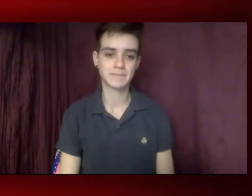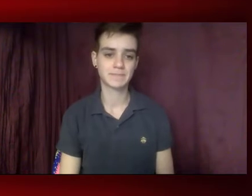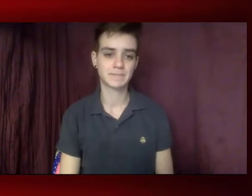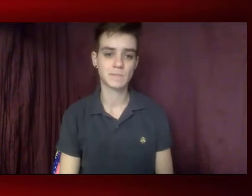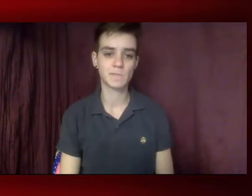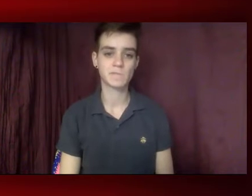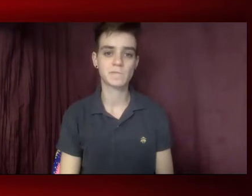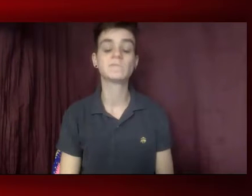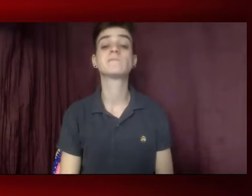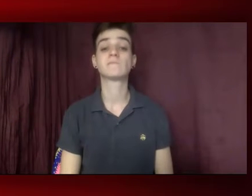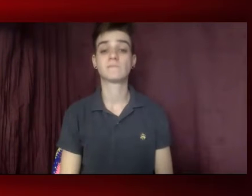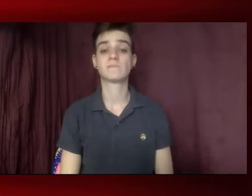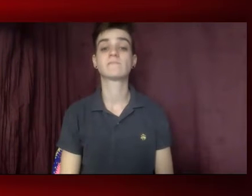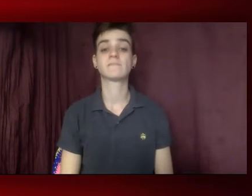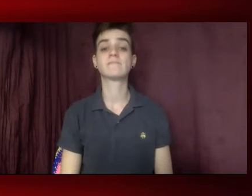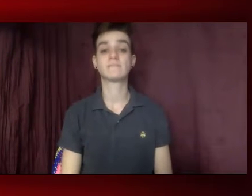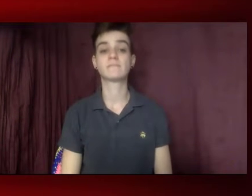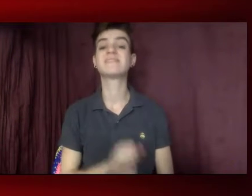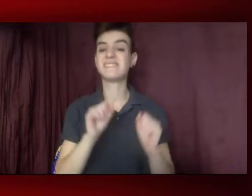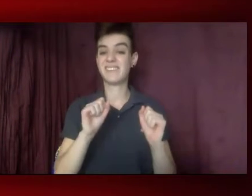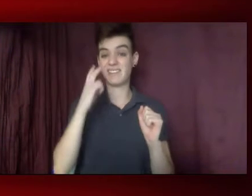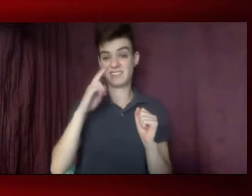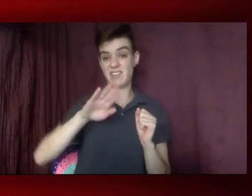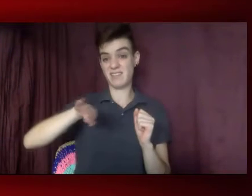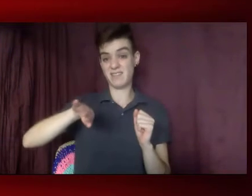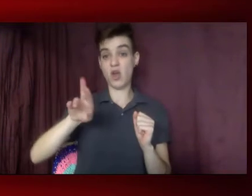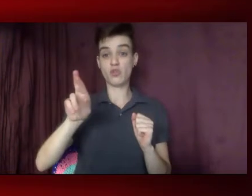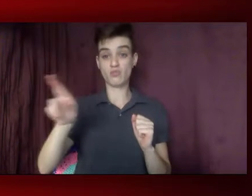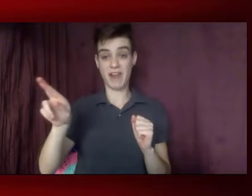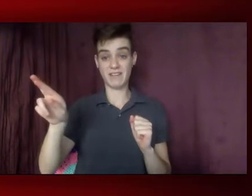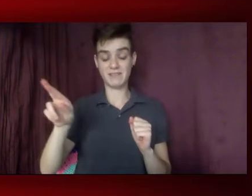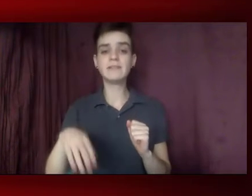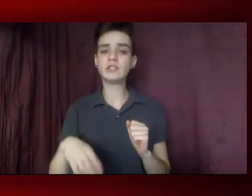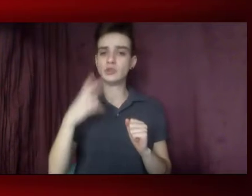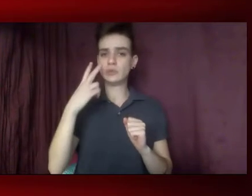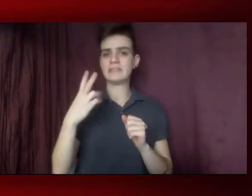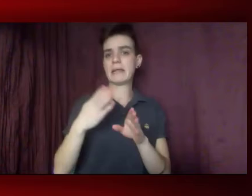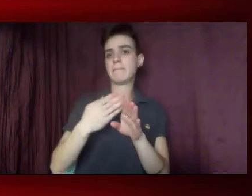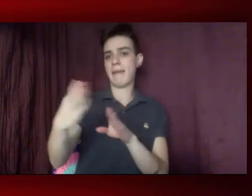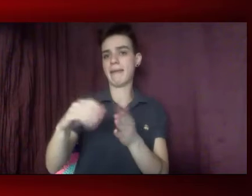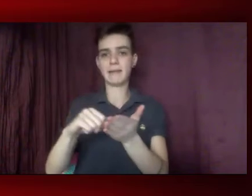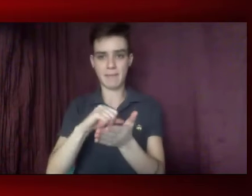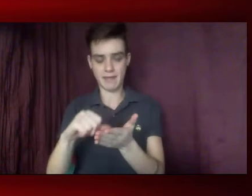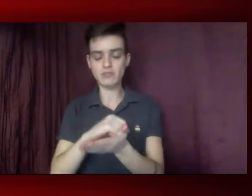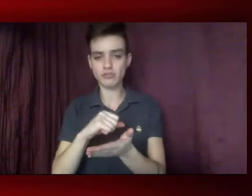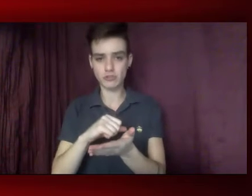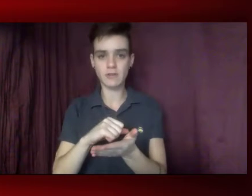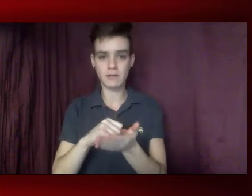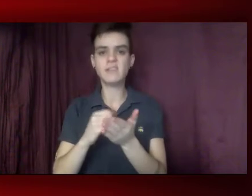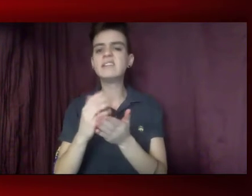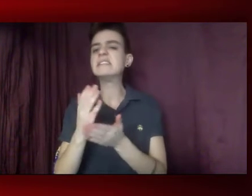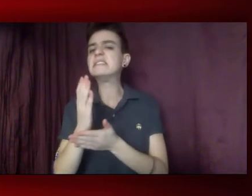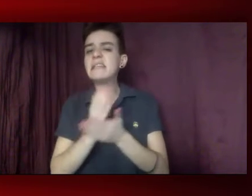To the right of this slide, you see the main landing page for Soapbox Mobile. Couple important icons